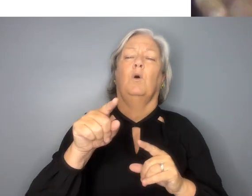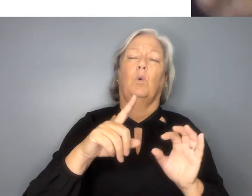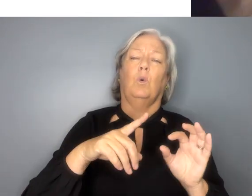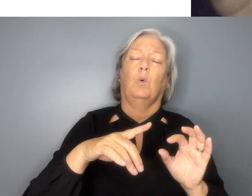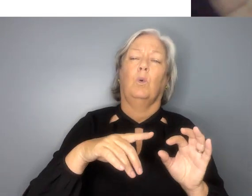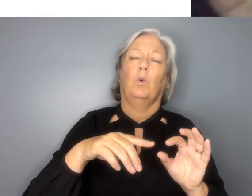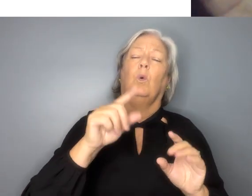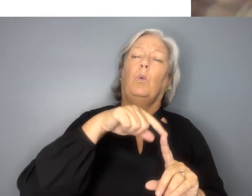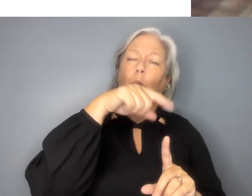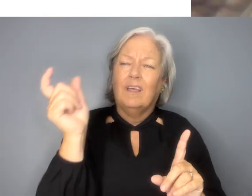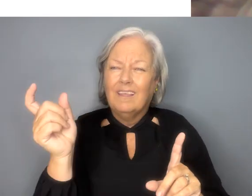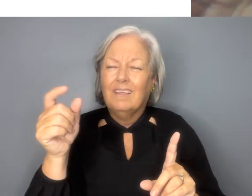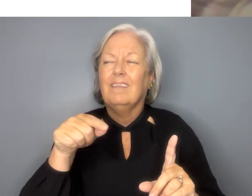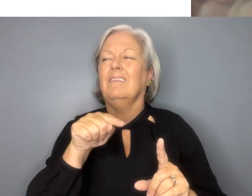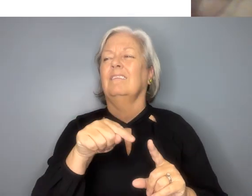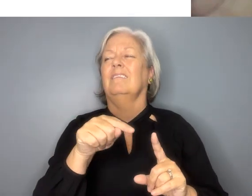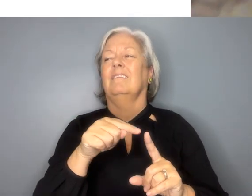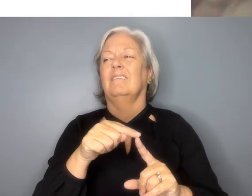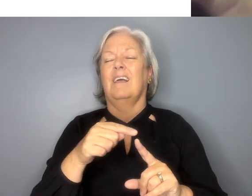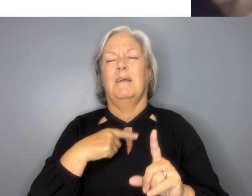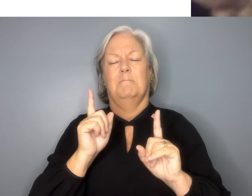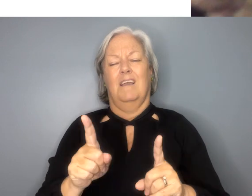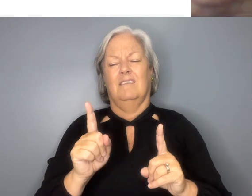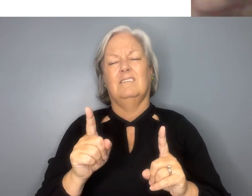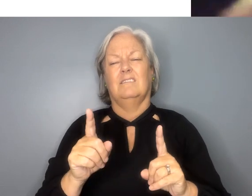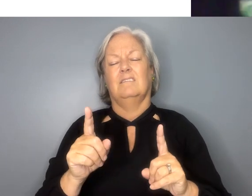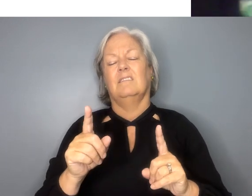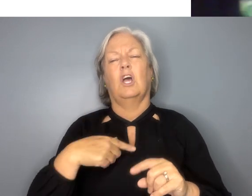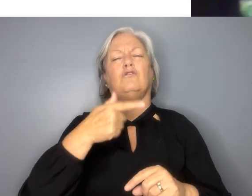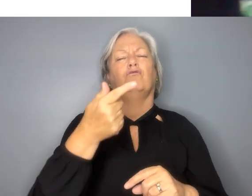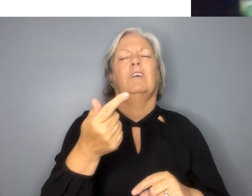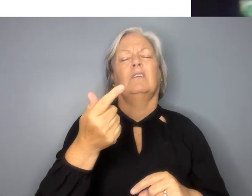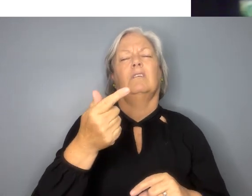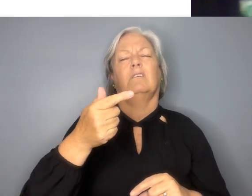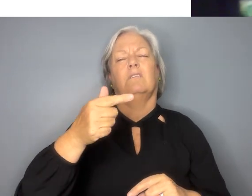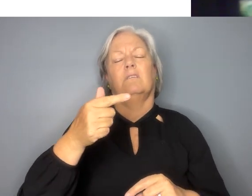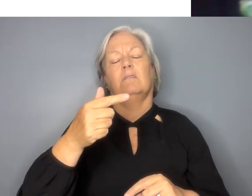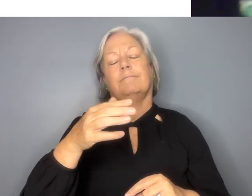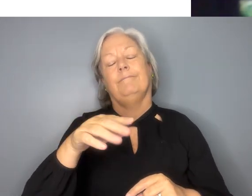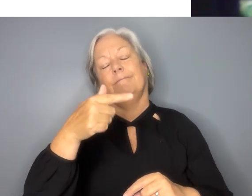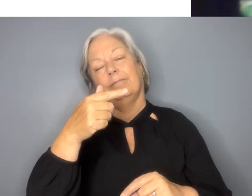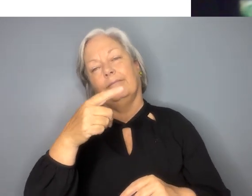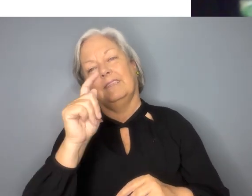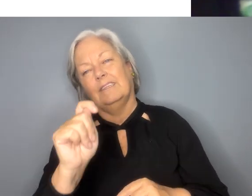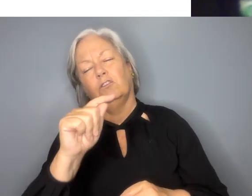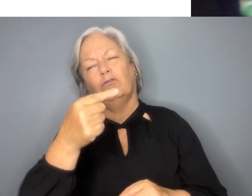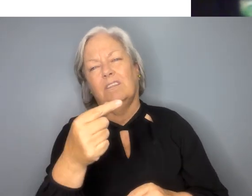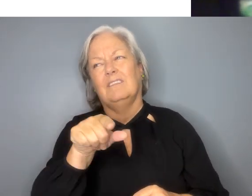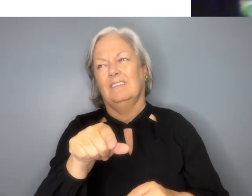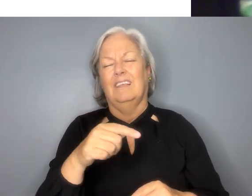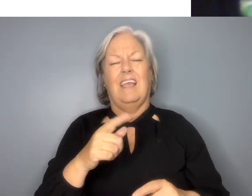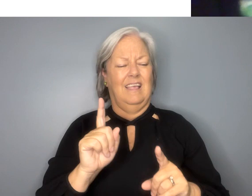it felt like I had to divorce myself and my identity from my body in a lot of